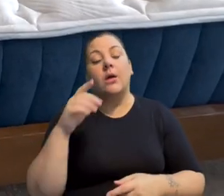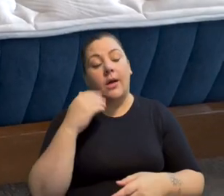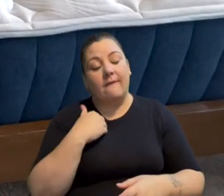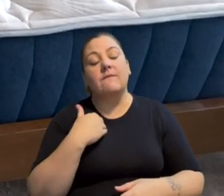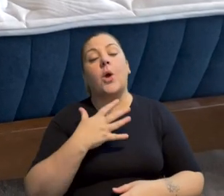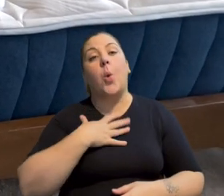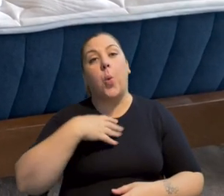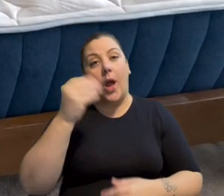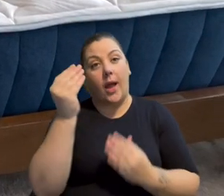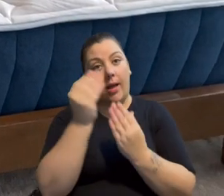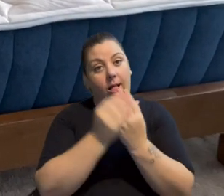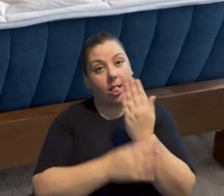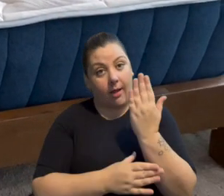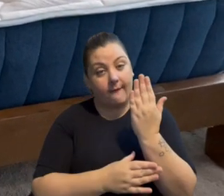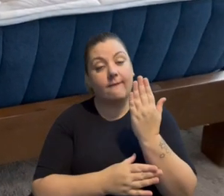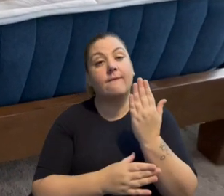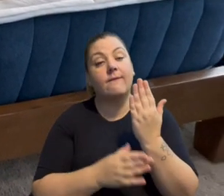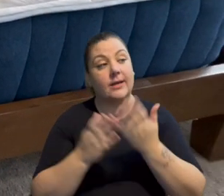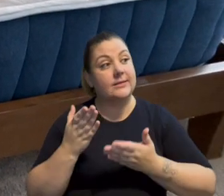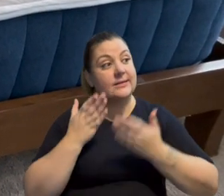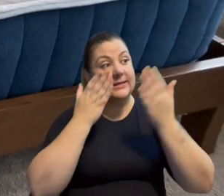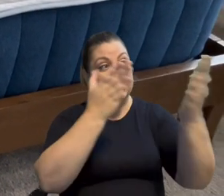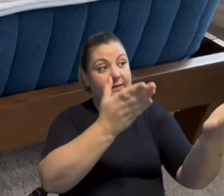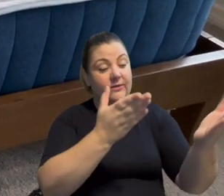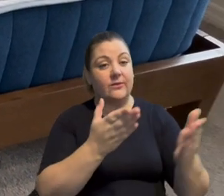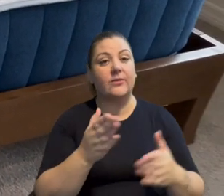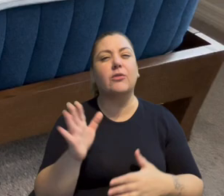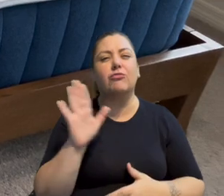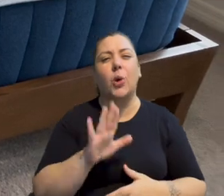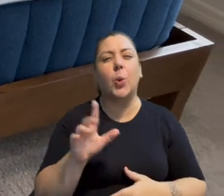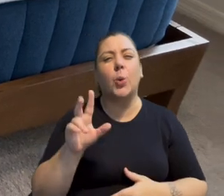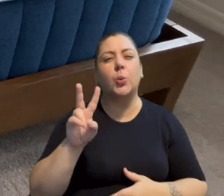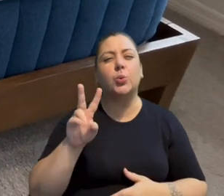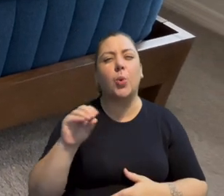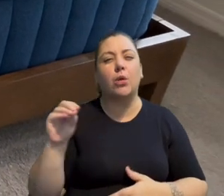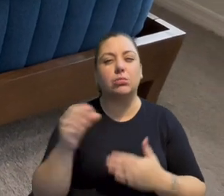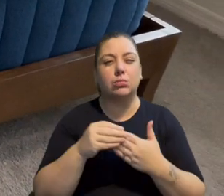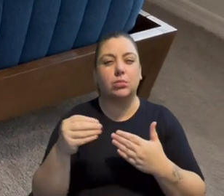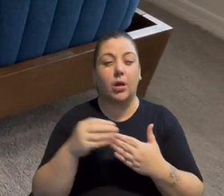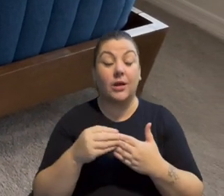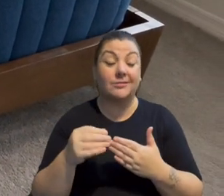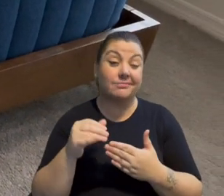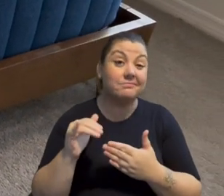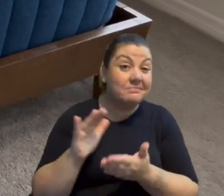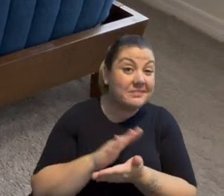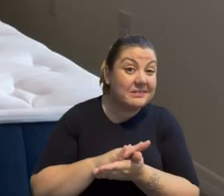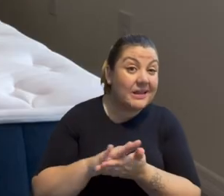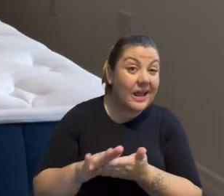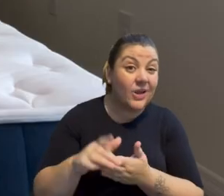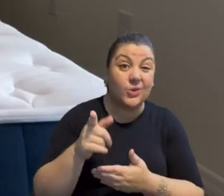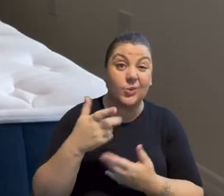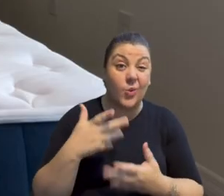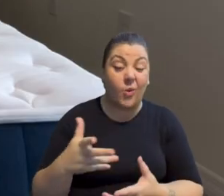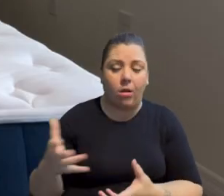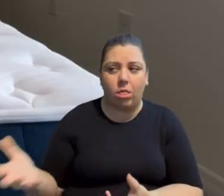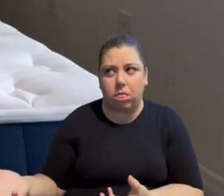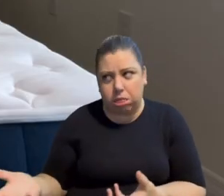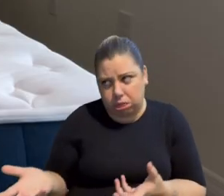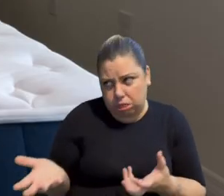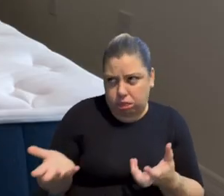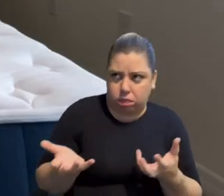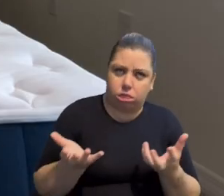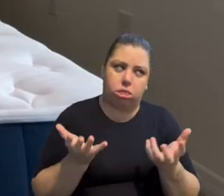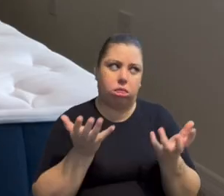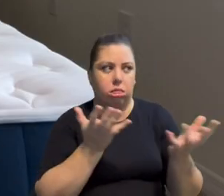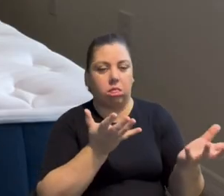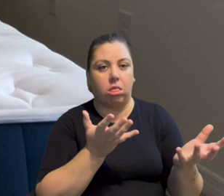option, which is around $100 to $200. And that's actually kind of nice if you really don't feel like dragging this thing upstairs,